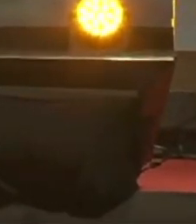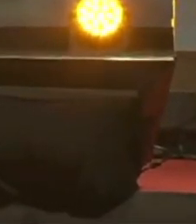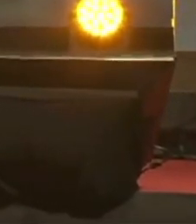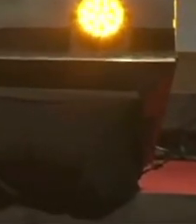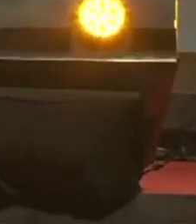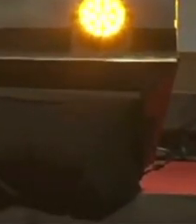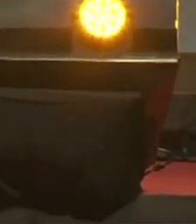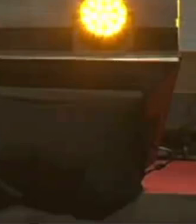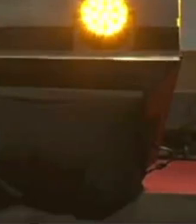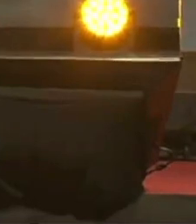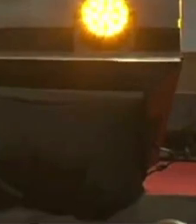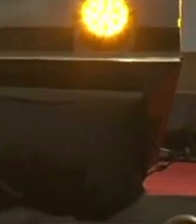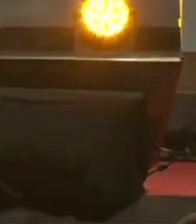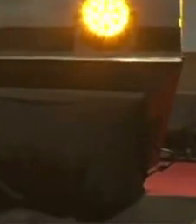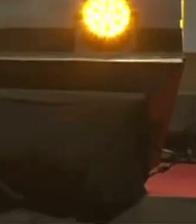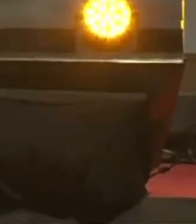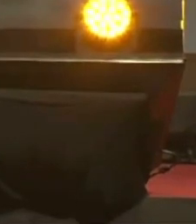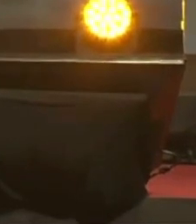tonight.